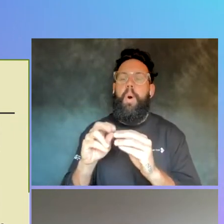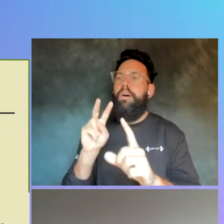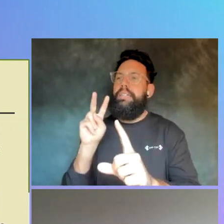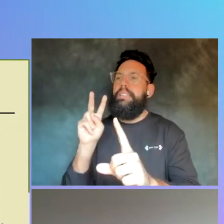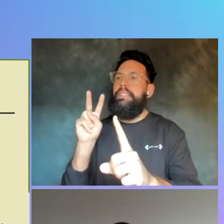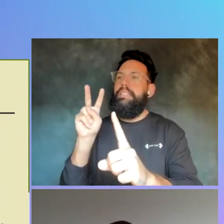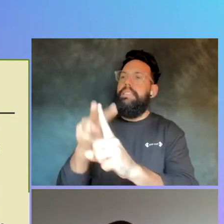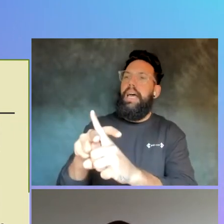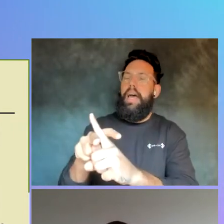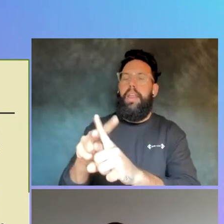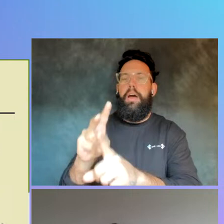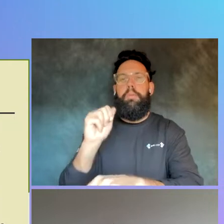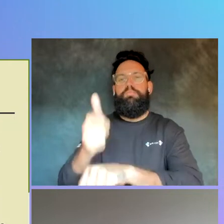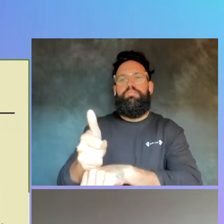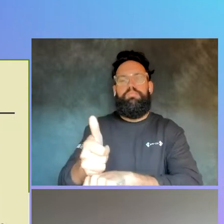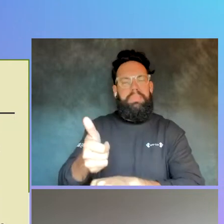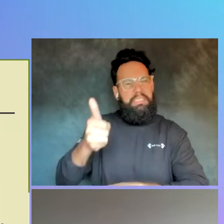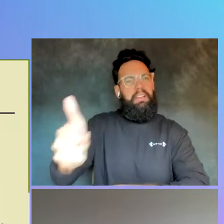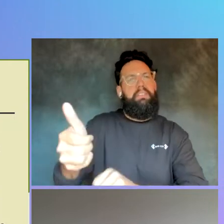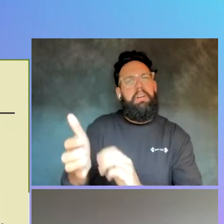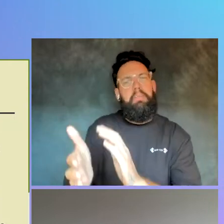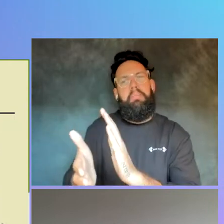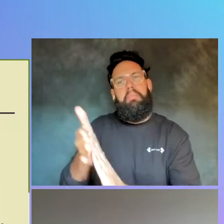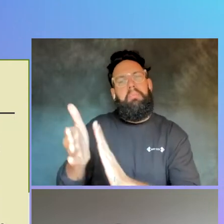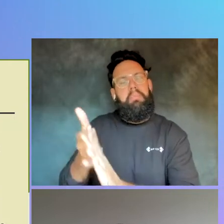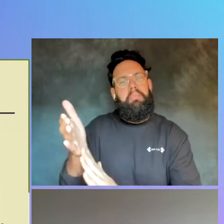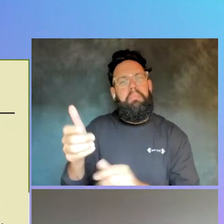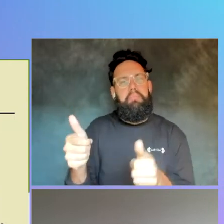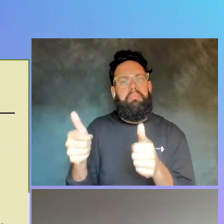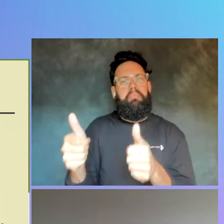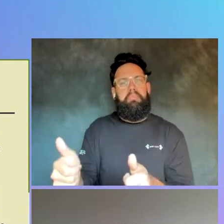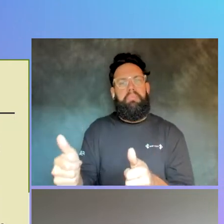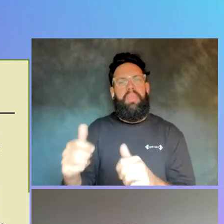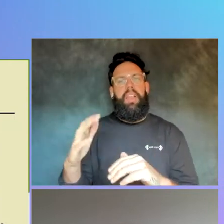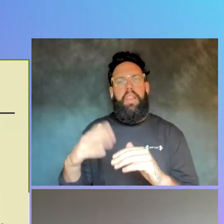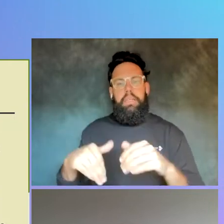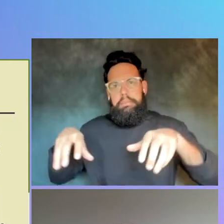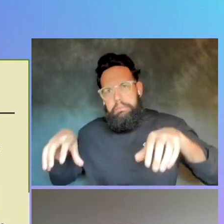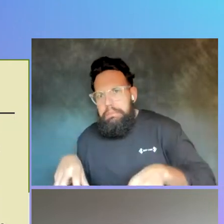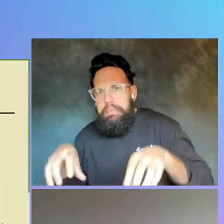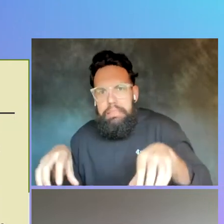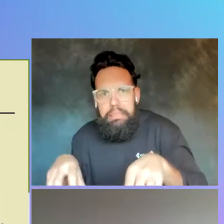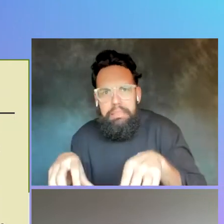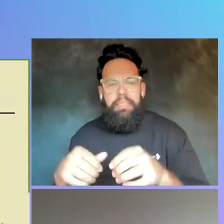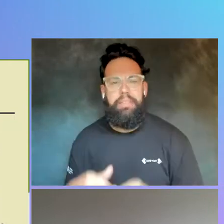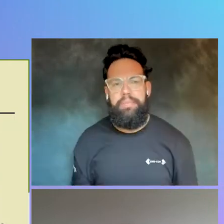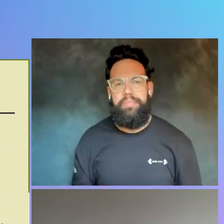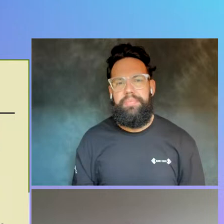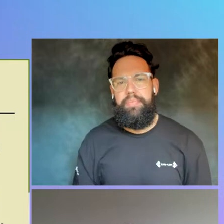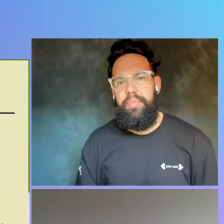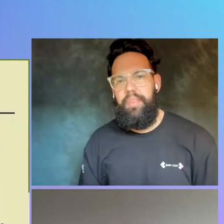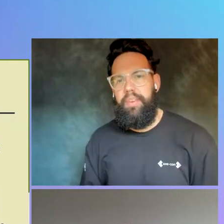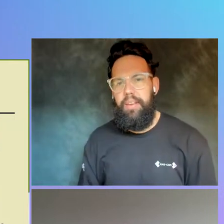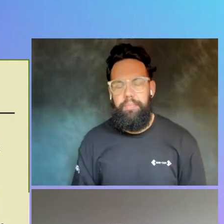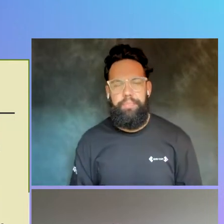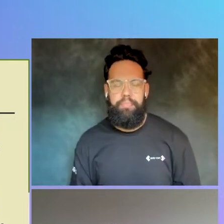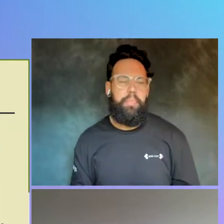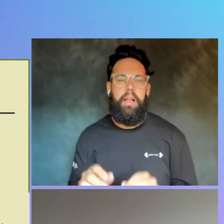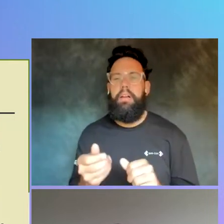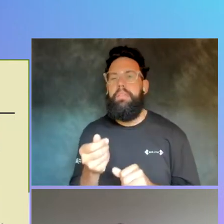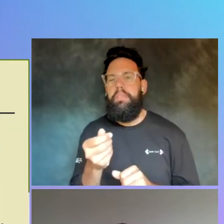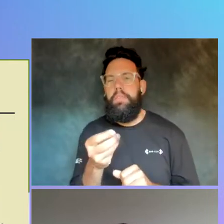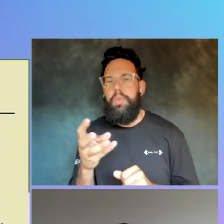a couple of notable differences. Most important one being that you get